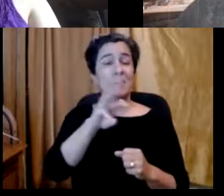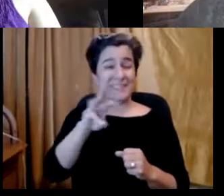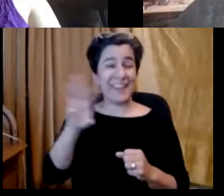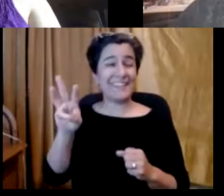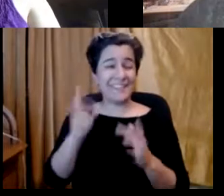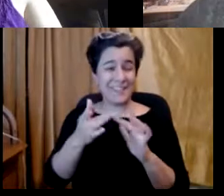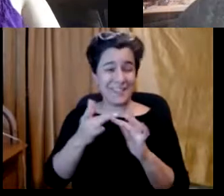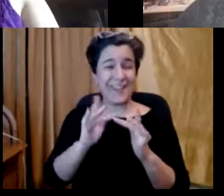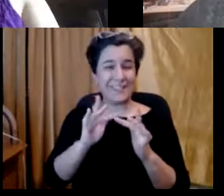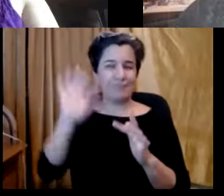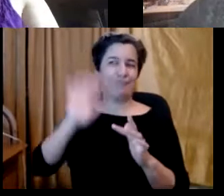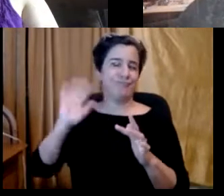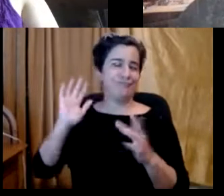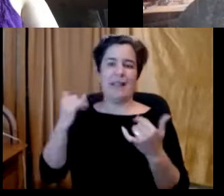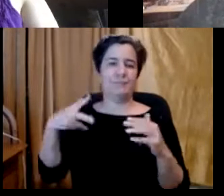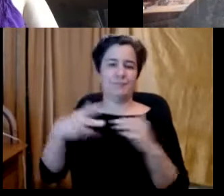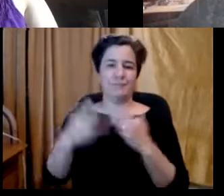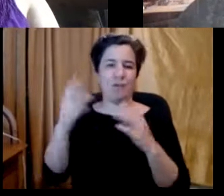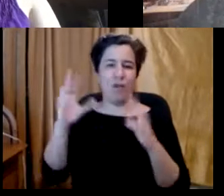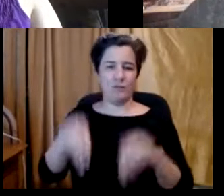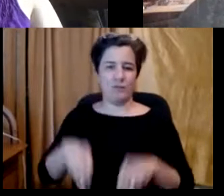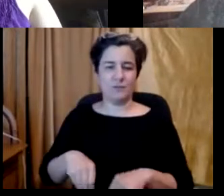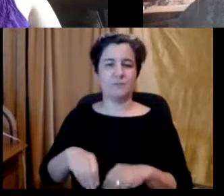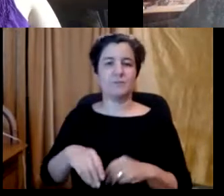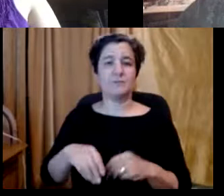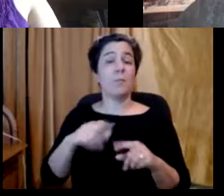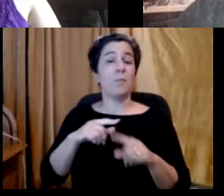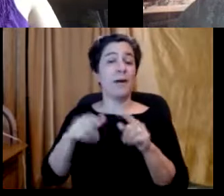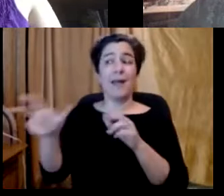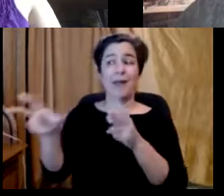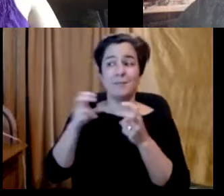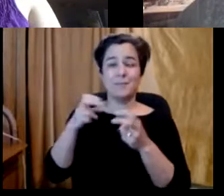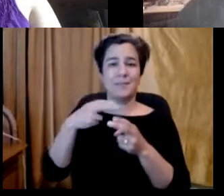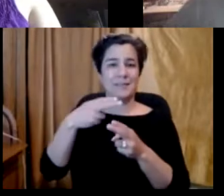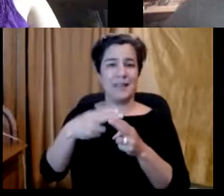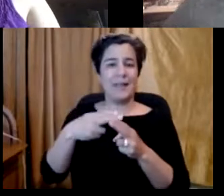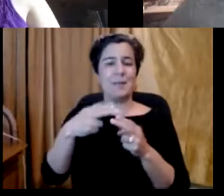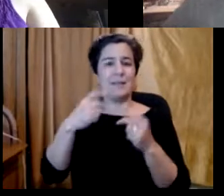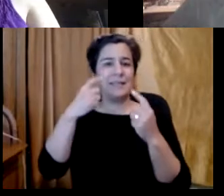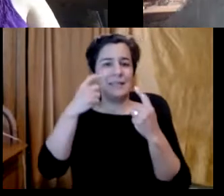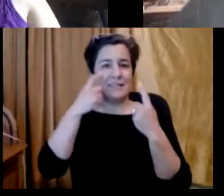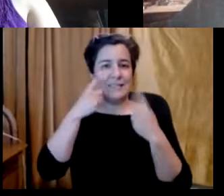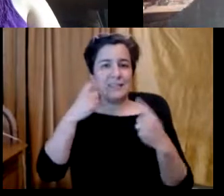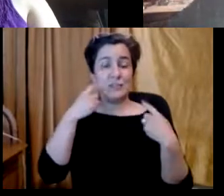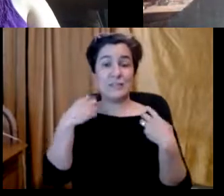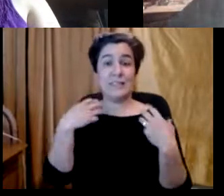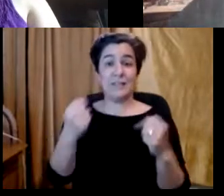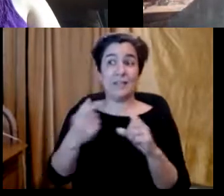the time, it no longer exists, that I have now named my group after, which is Tears and Healing from Narcissistic